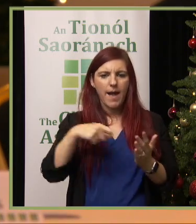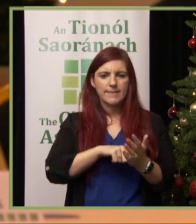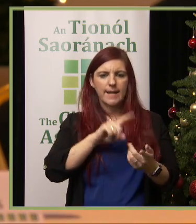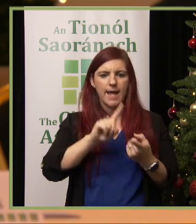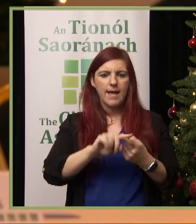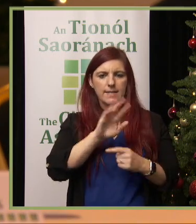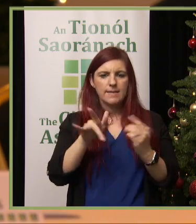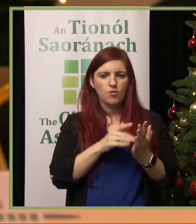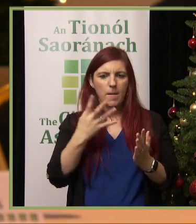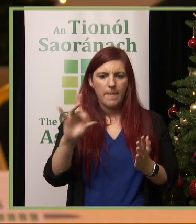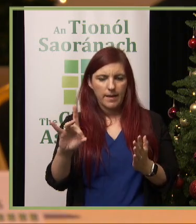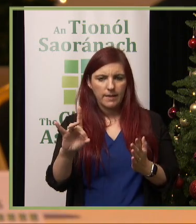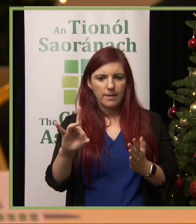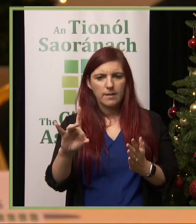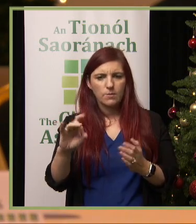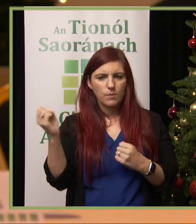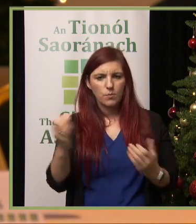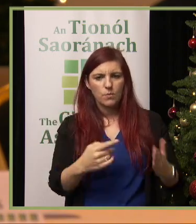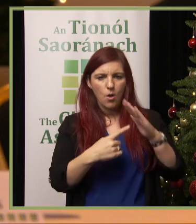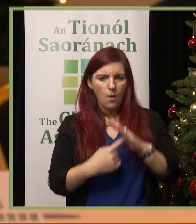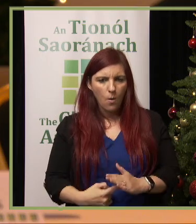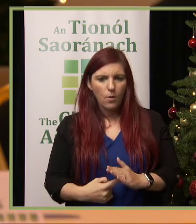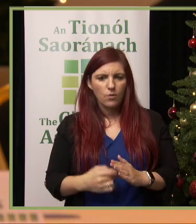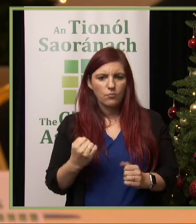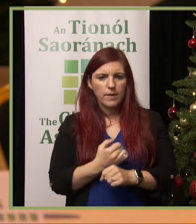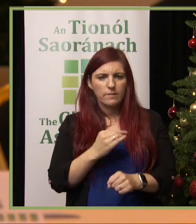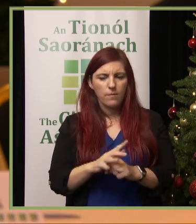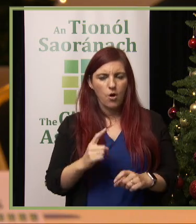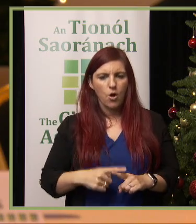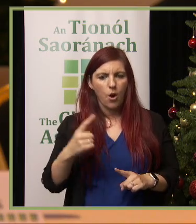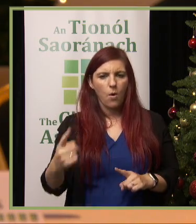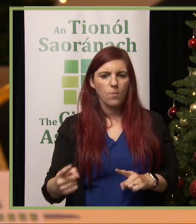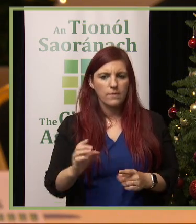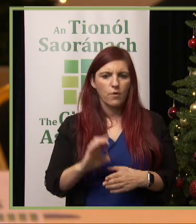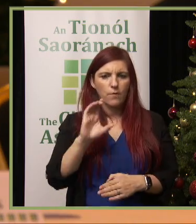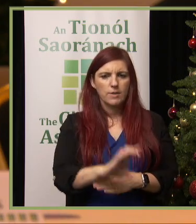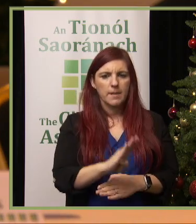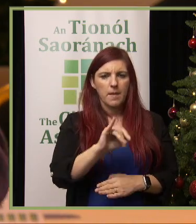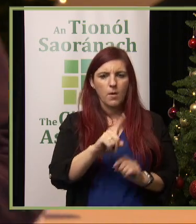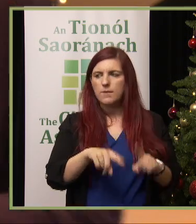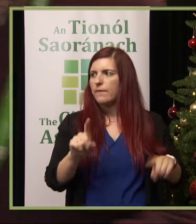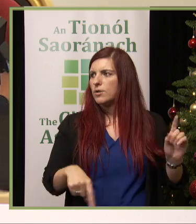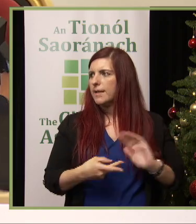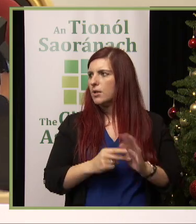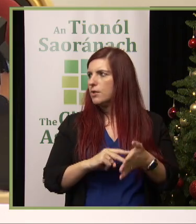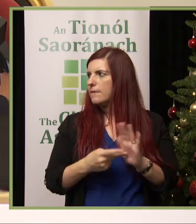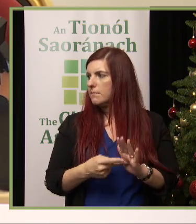bank should introduce a lower green rate for loans that fund biodiversity initiatives.